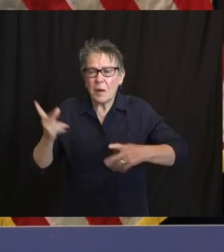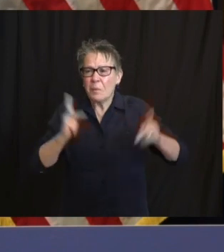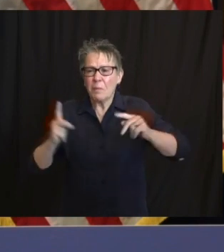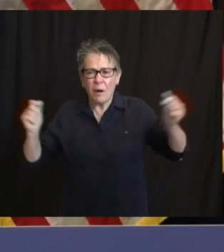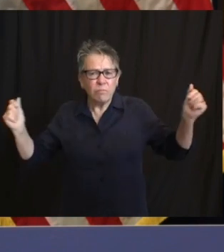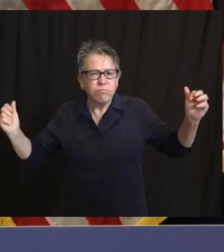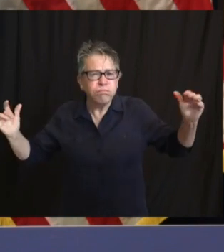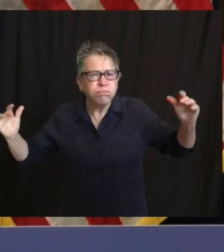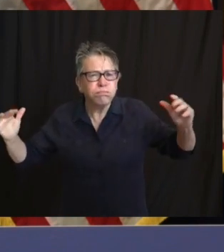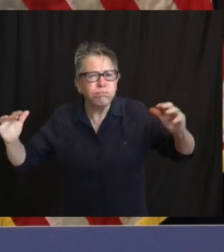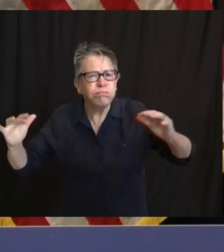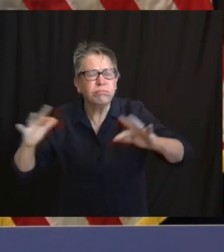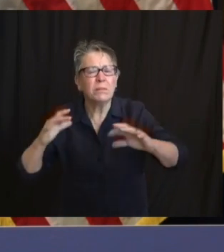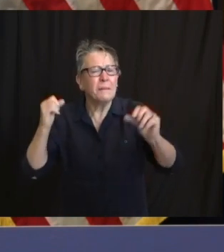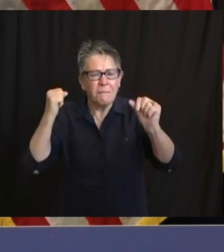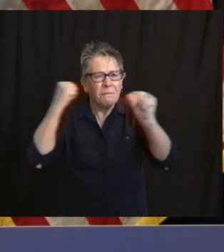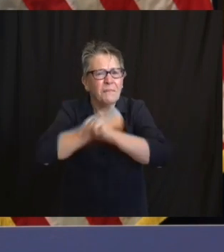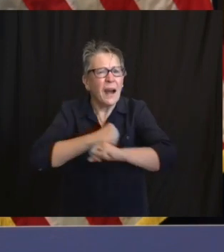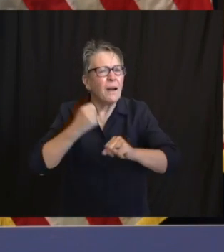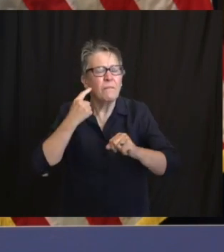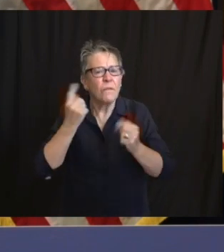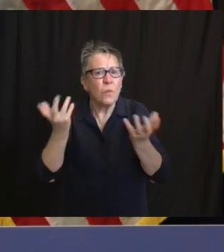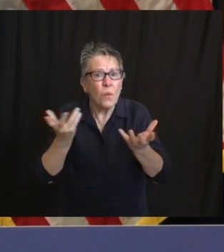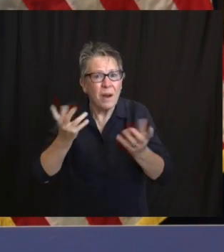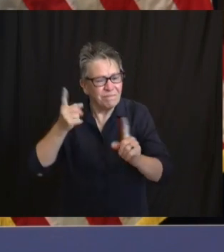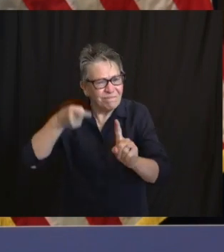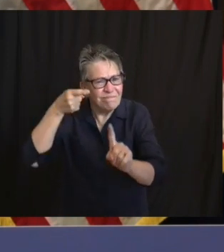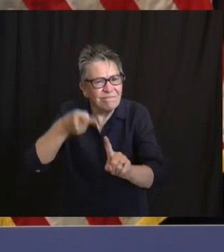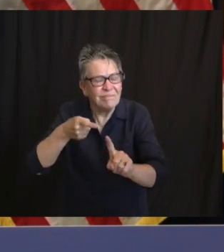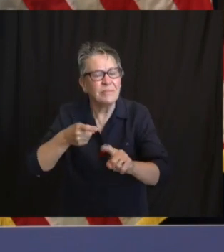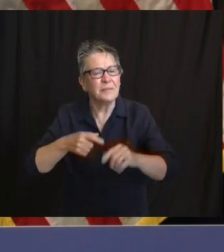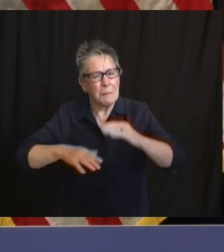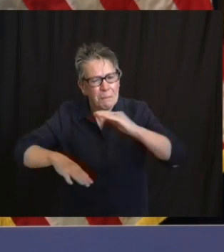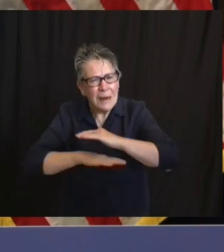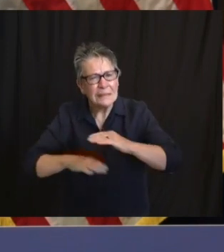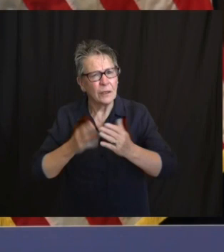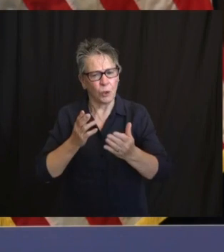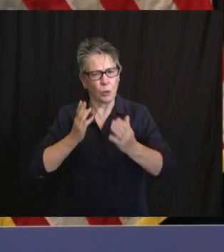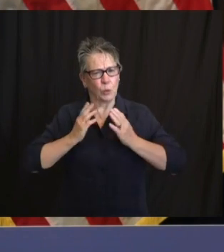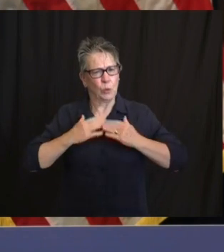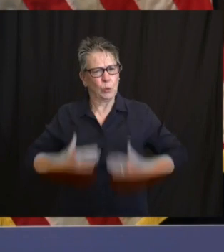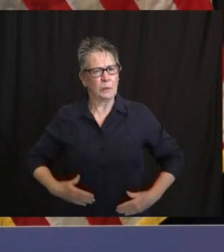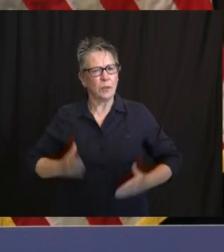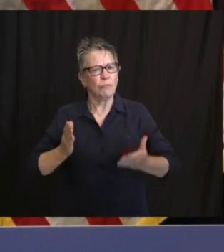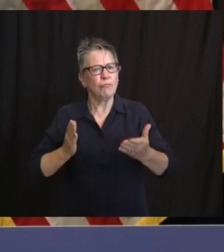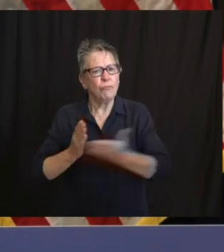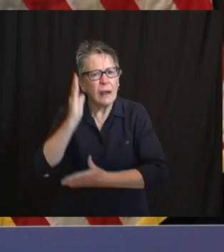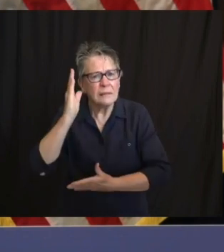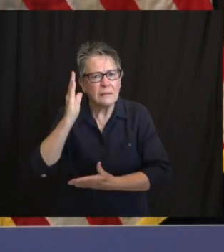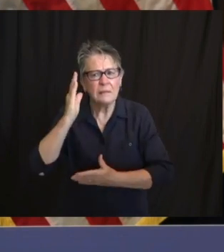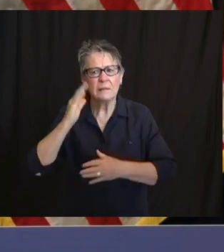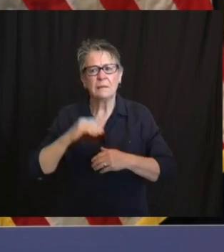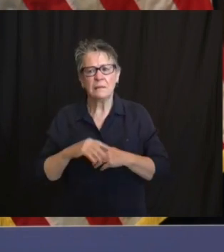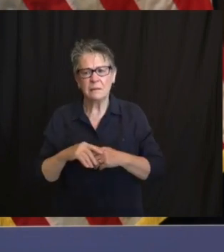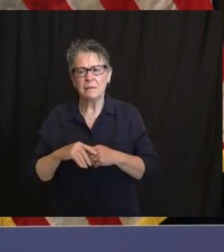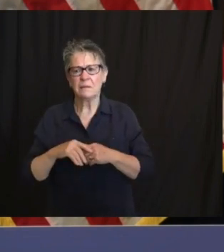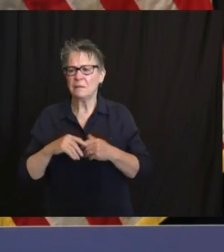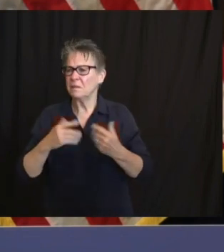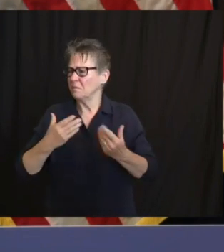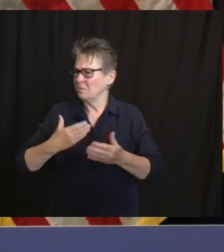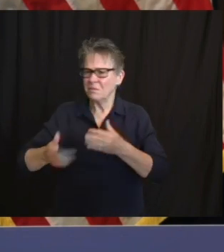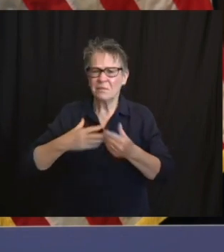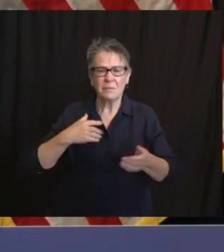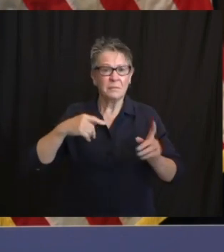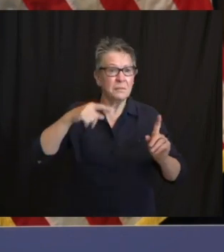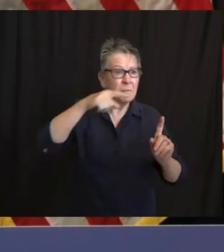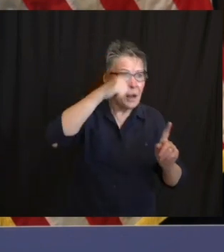of the black and brown experience in America today. And the fact that so many others who do not live this reality